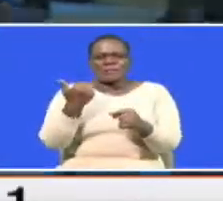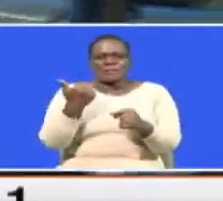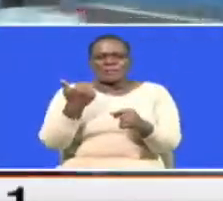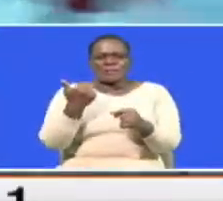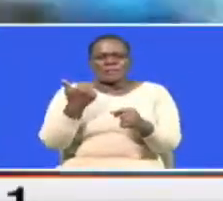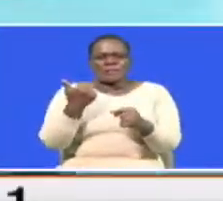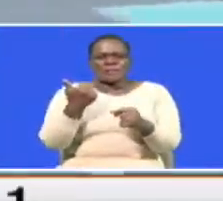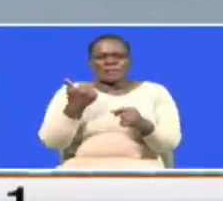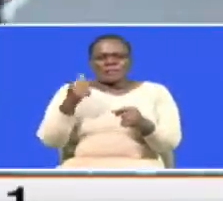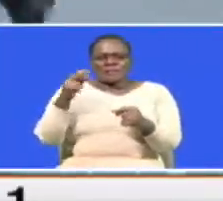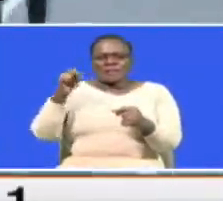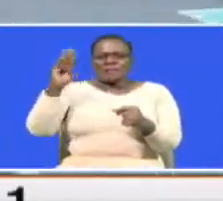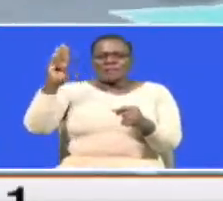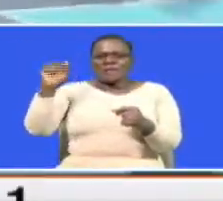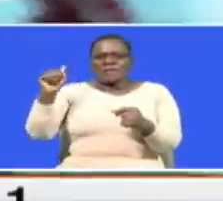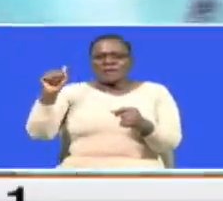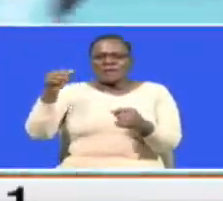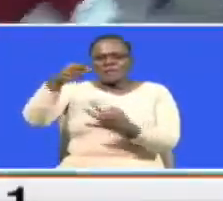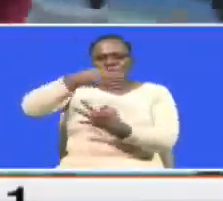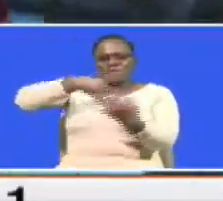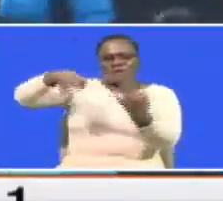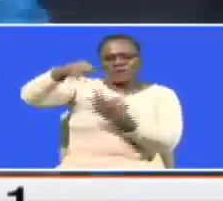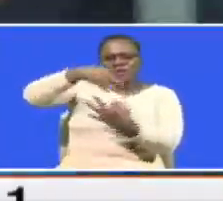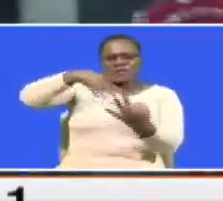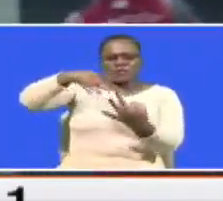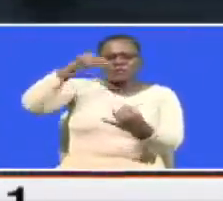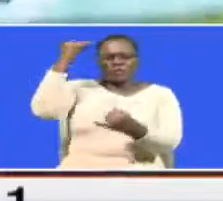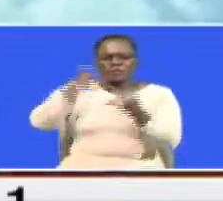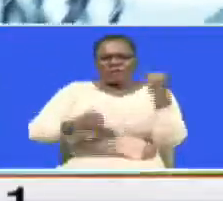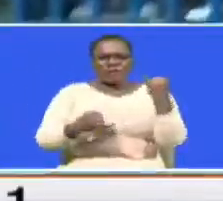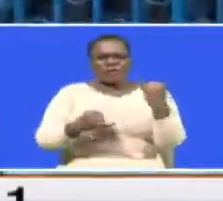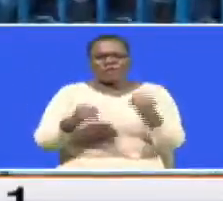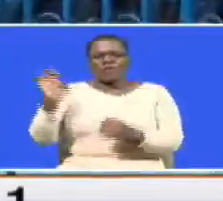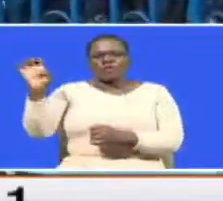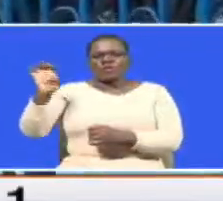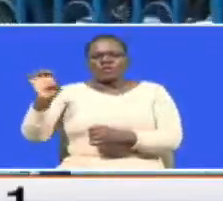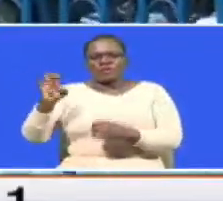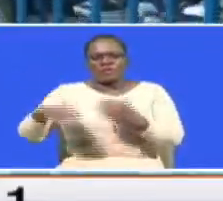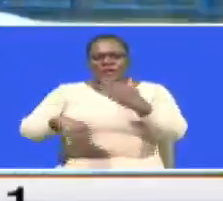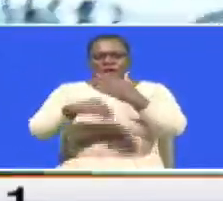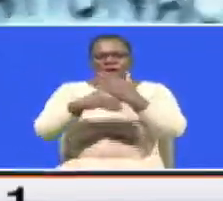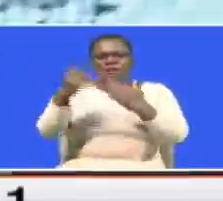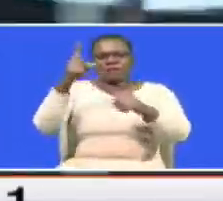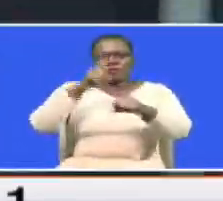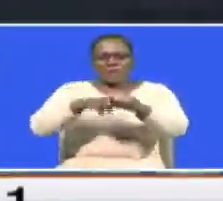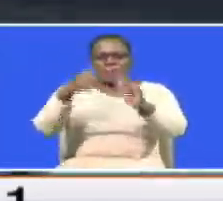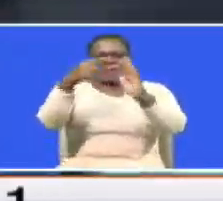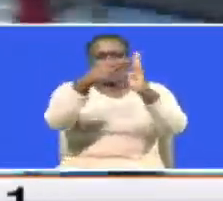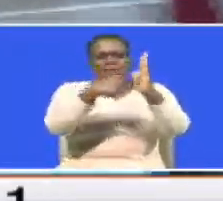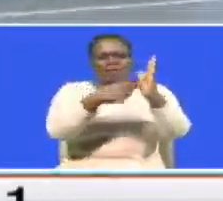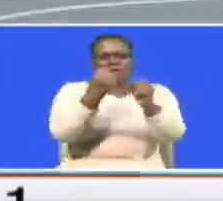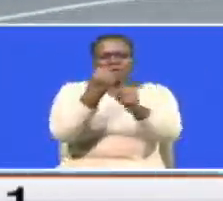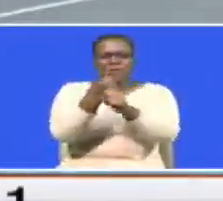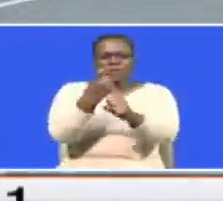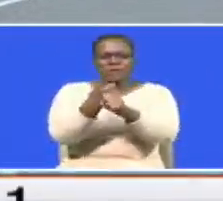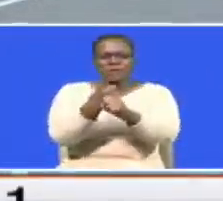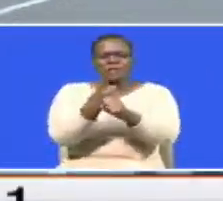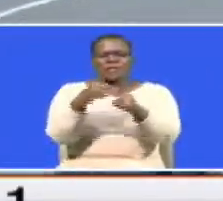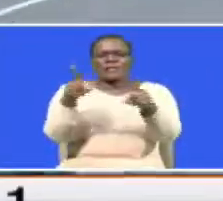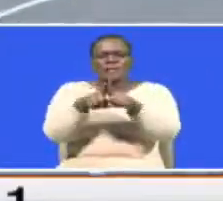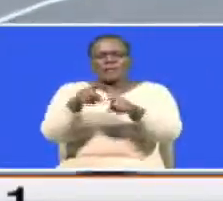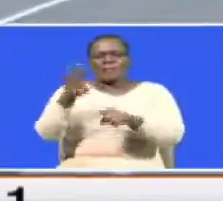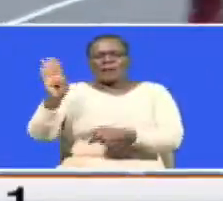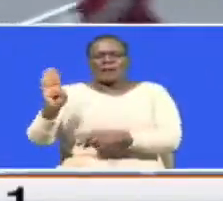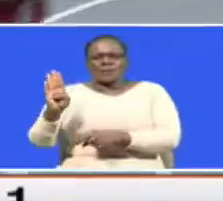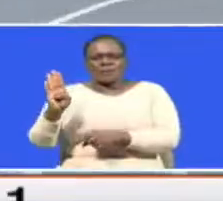Kenya Basketball Federation Premier League playoff finals. Eugene Adera added a double of 11 points and 10 rebounds, followed by